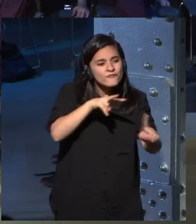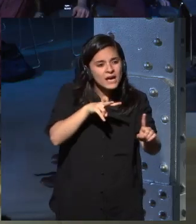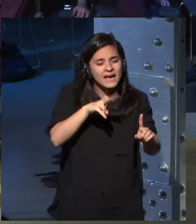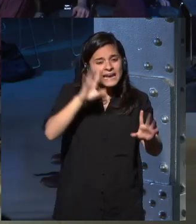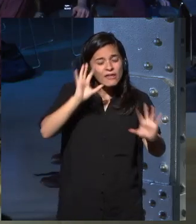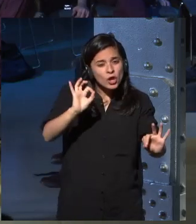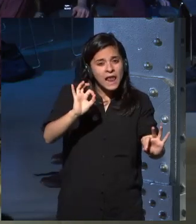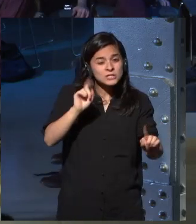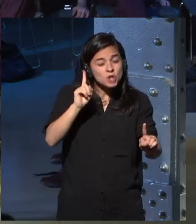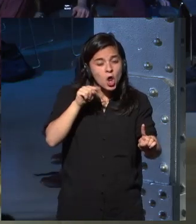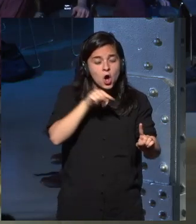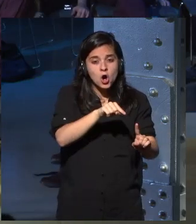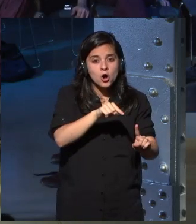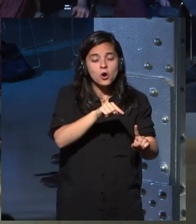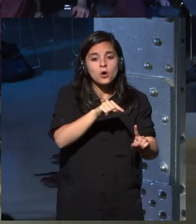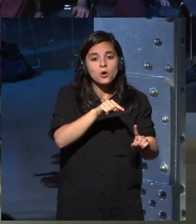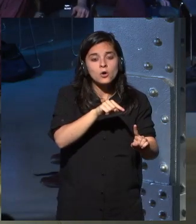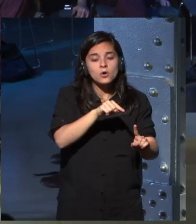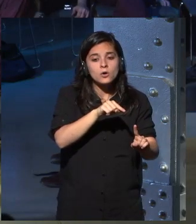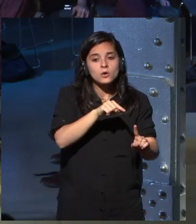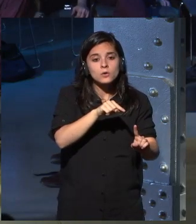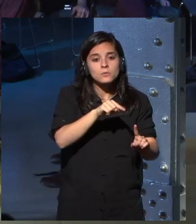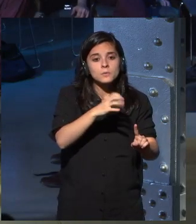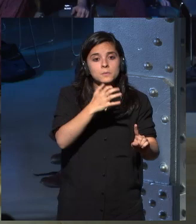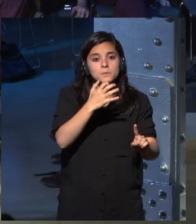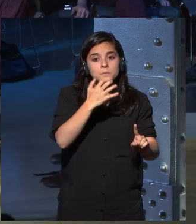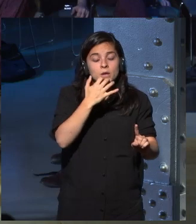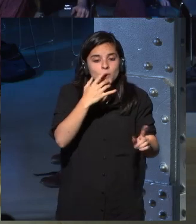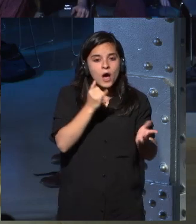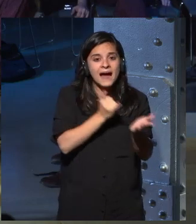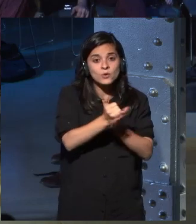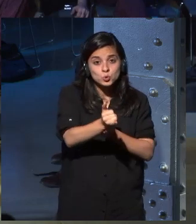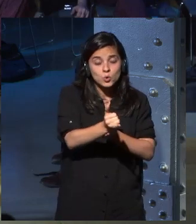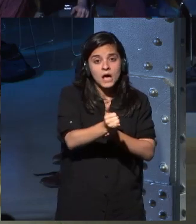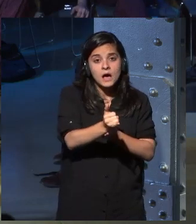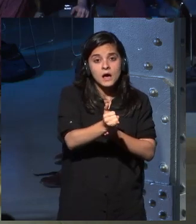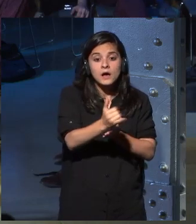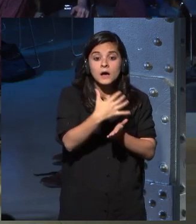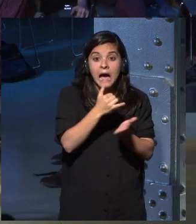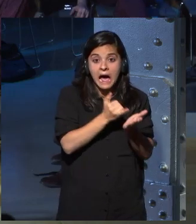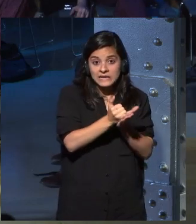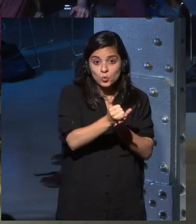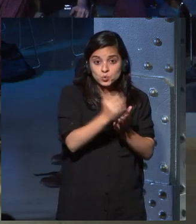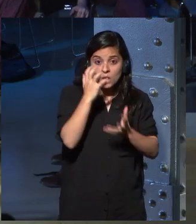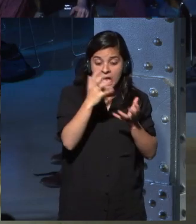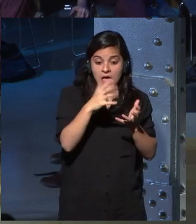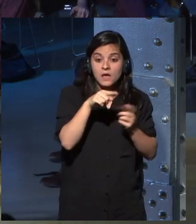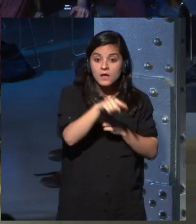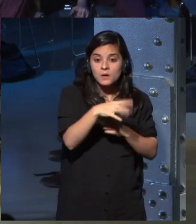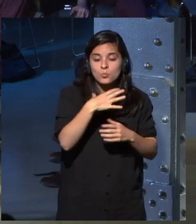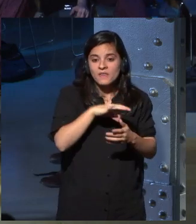in a science of agricultural economics, leads to a world of cruelty on